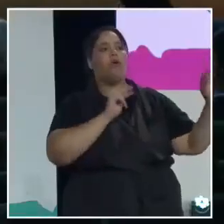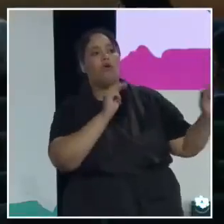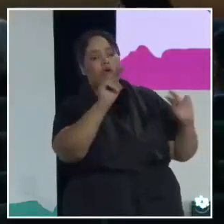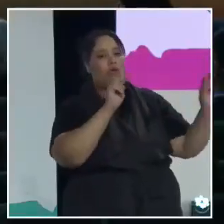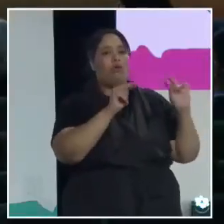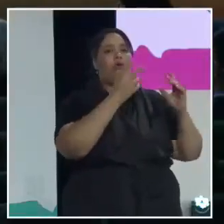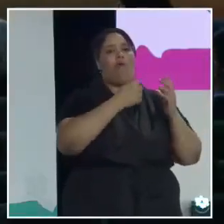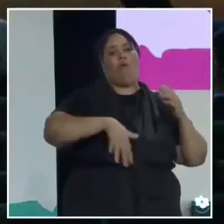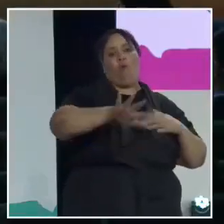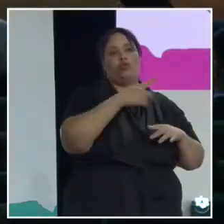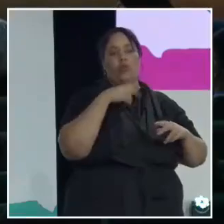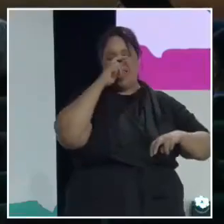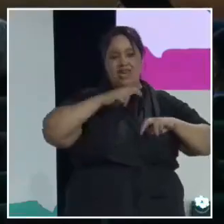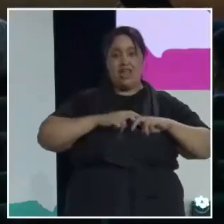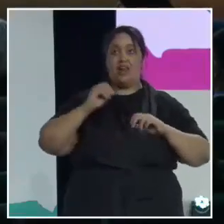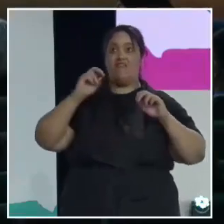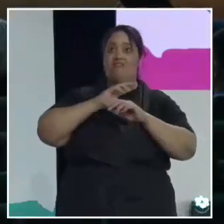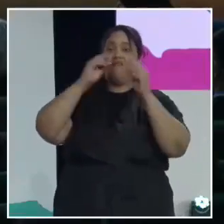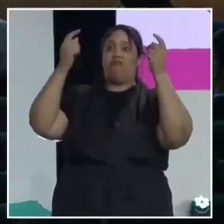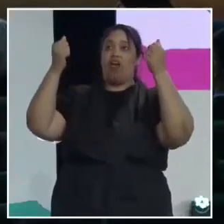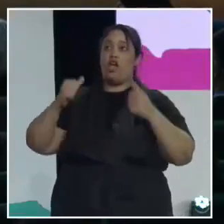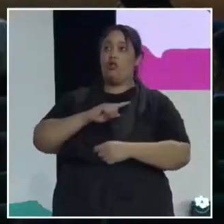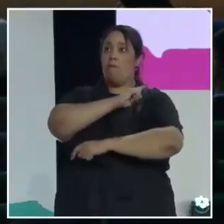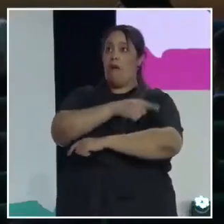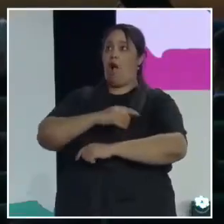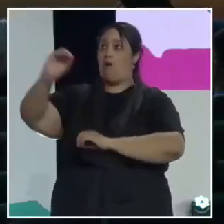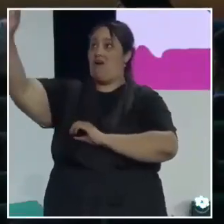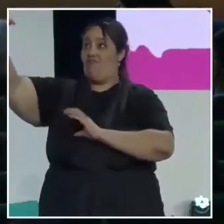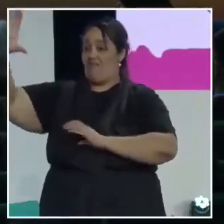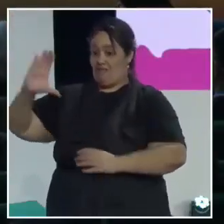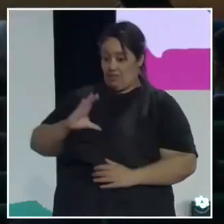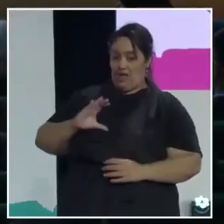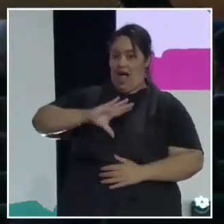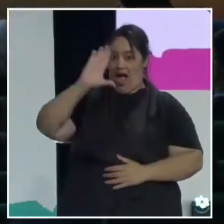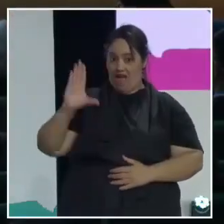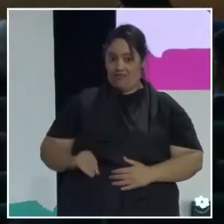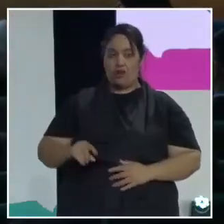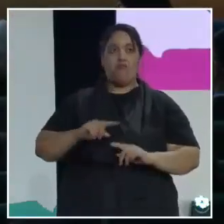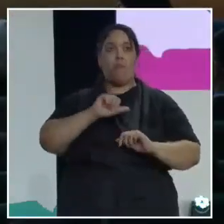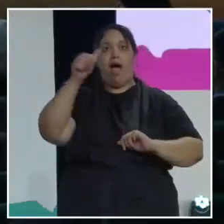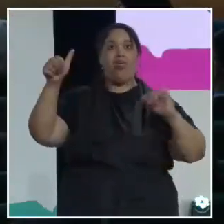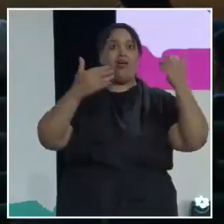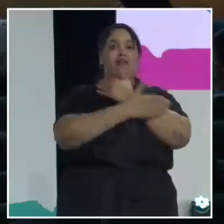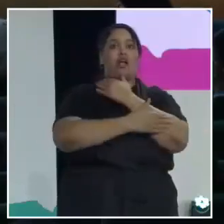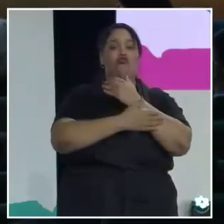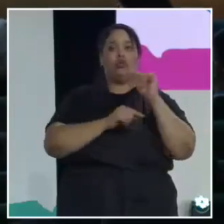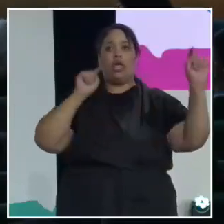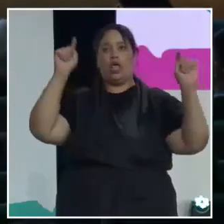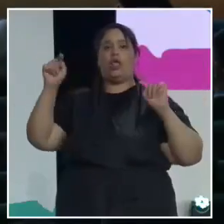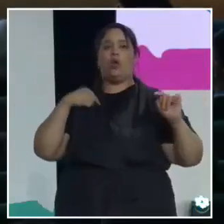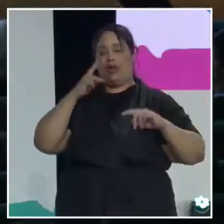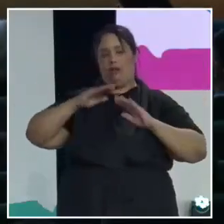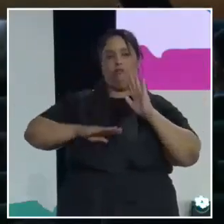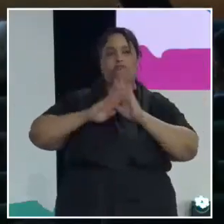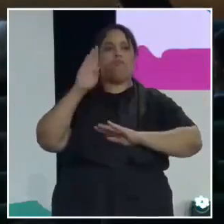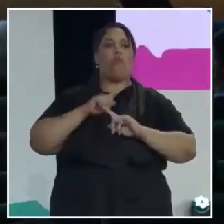the financial power of the funds that are coming into the continent and across the board to use our existing capital more efficiently. We need more